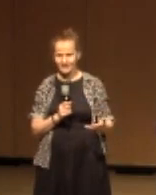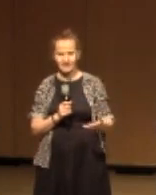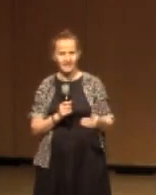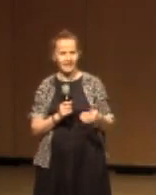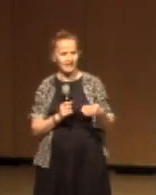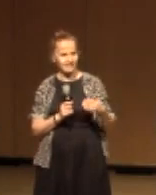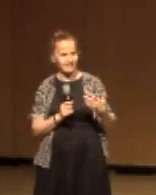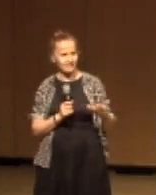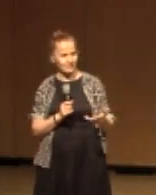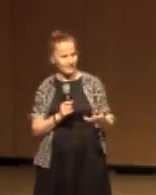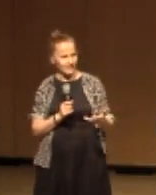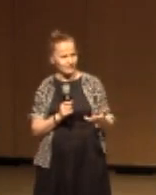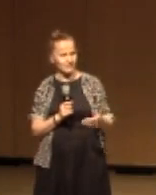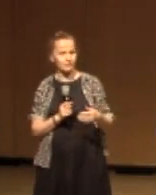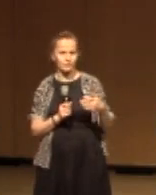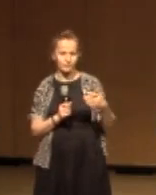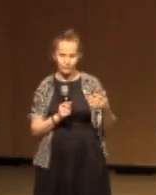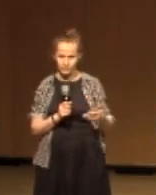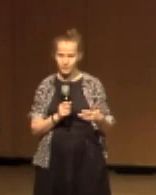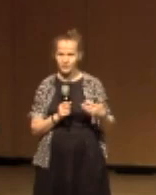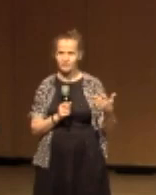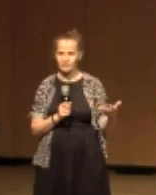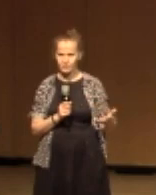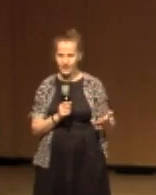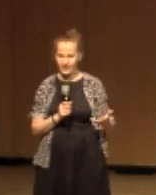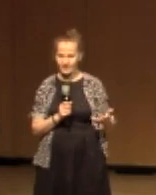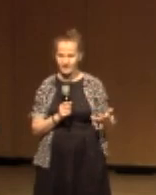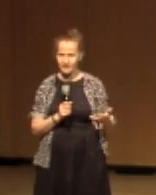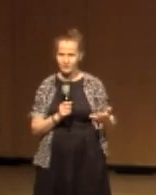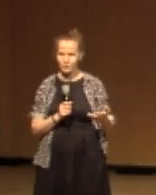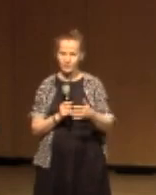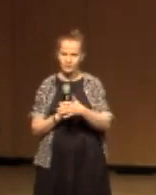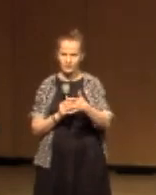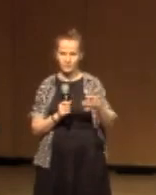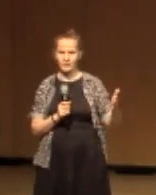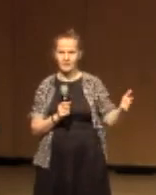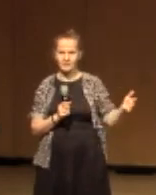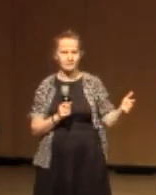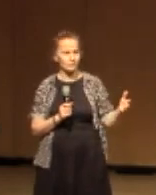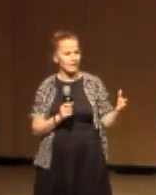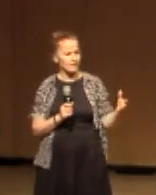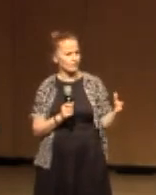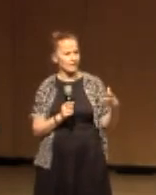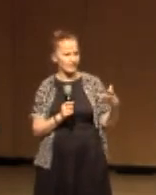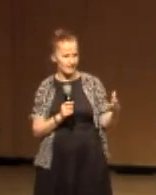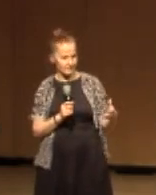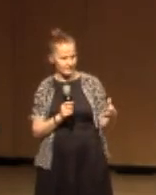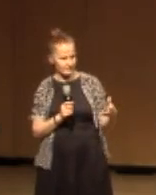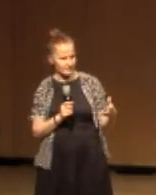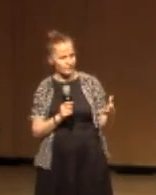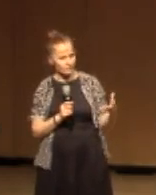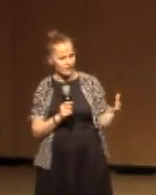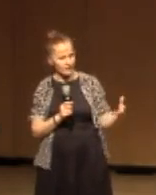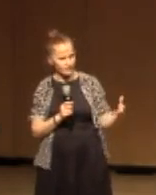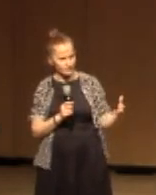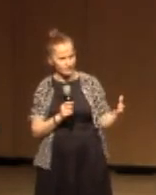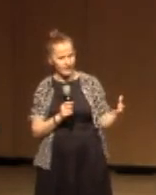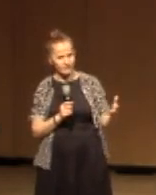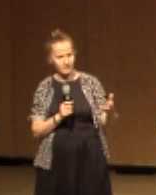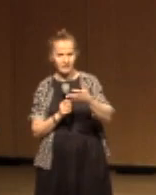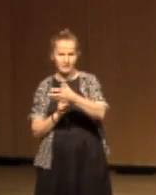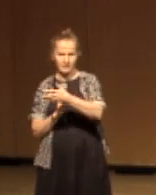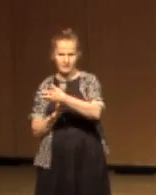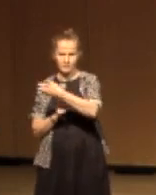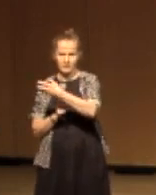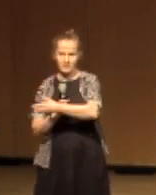head and it's a different thing to see it performed or hear it read but what are all the way different ways that we can listen so we're trying also